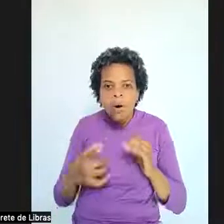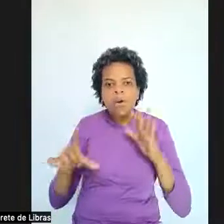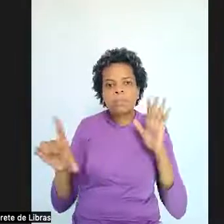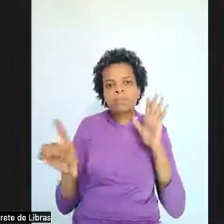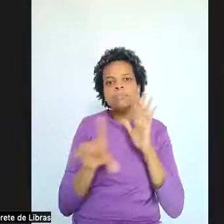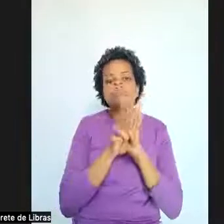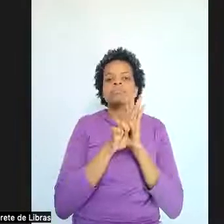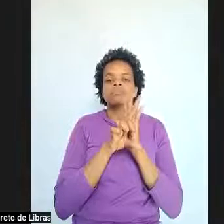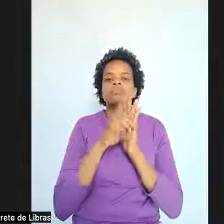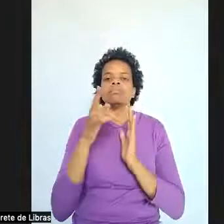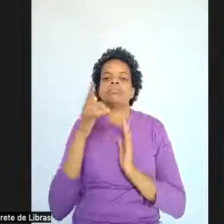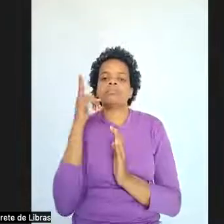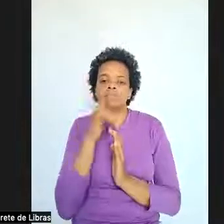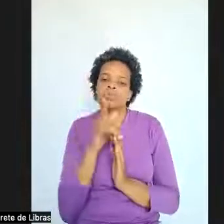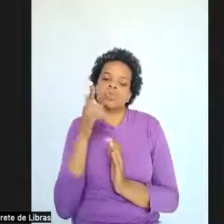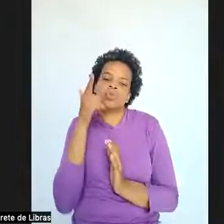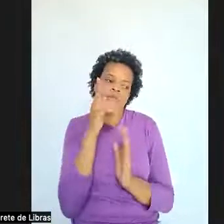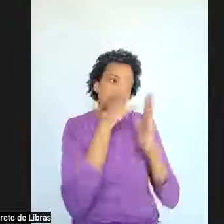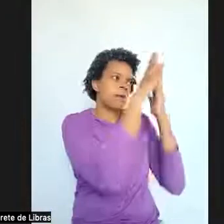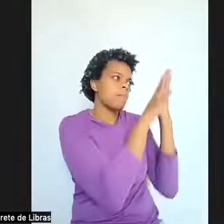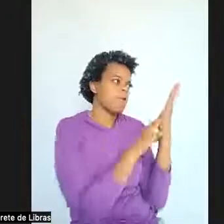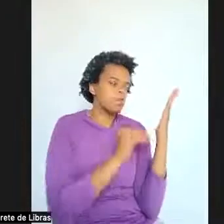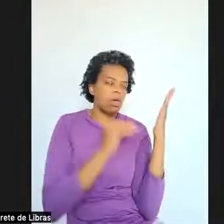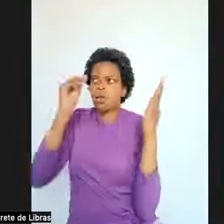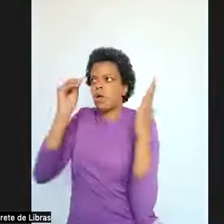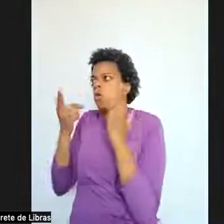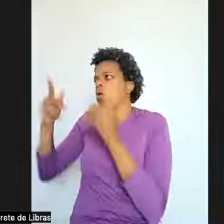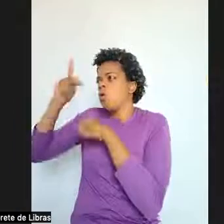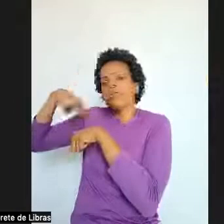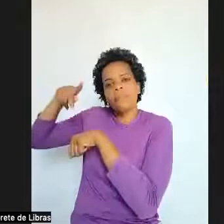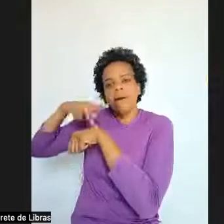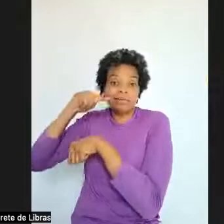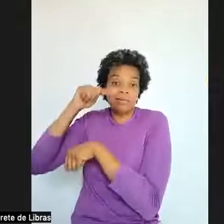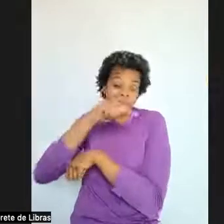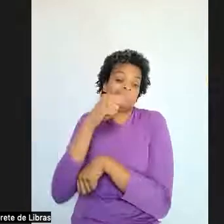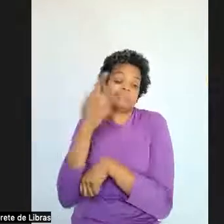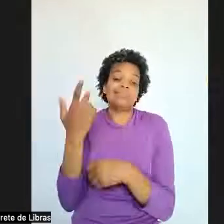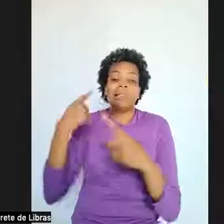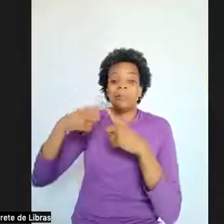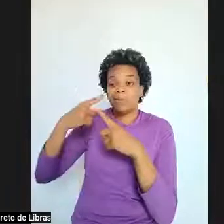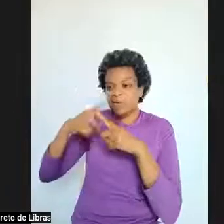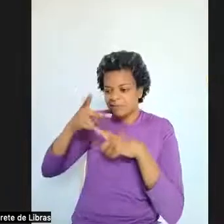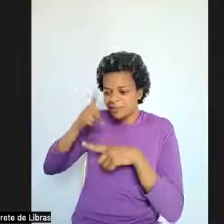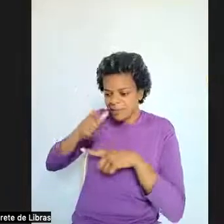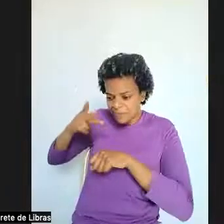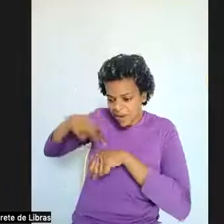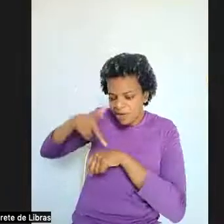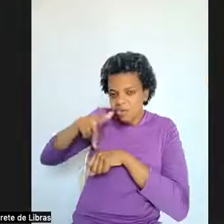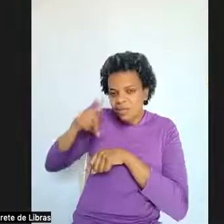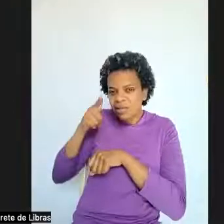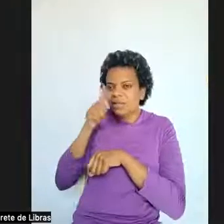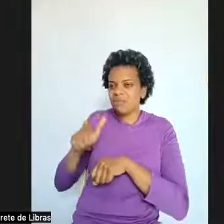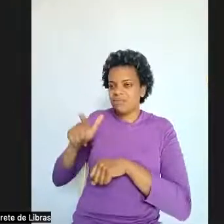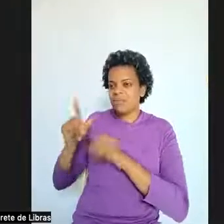supporting and influencing legislation, they end up becoming an example for other places and vice versa. Other countries that advanced